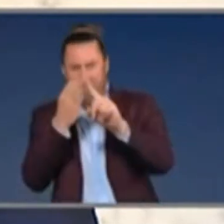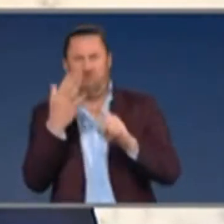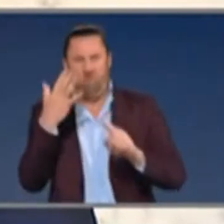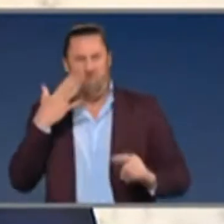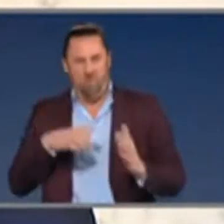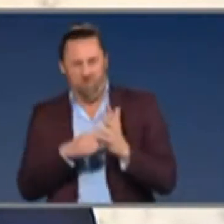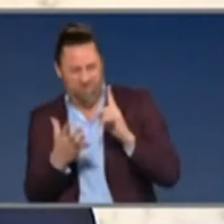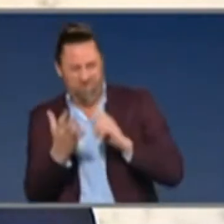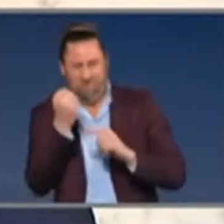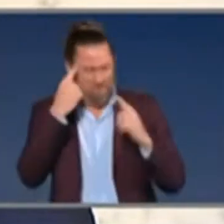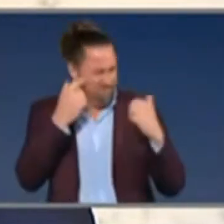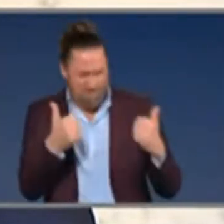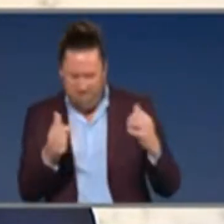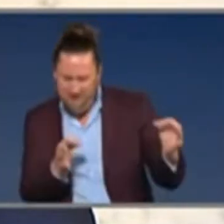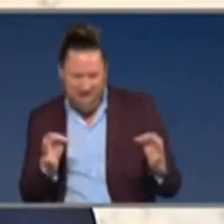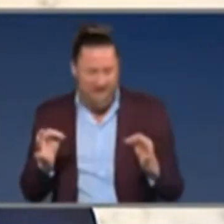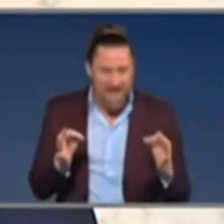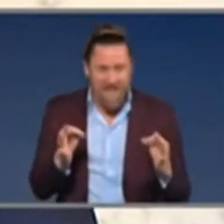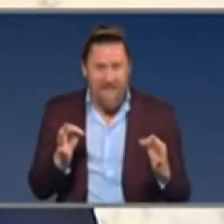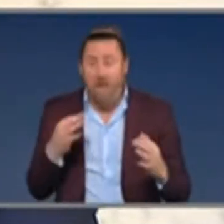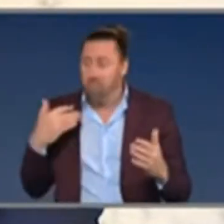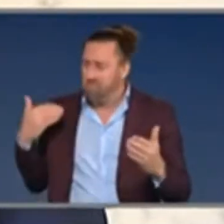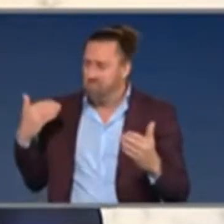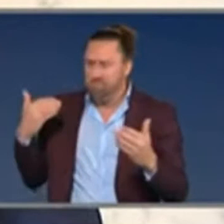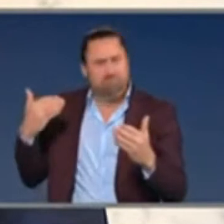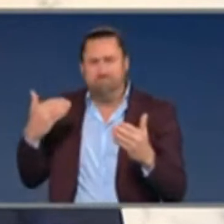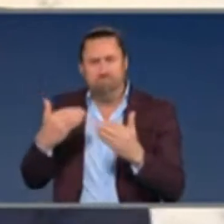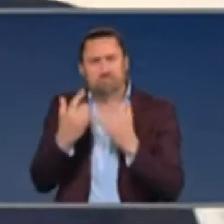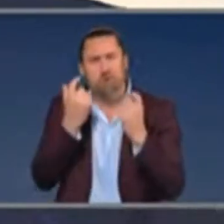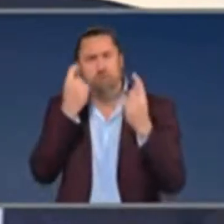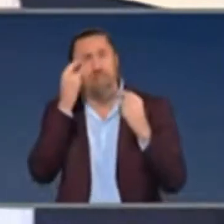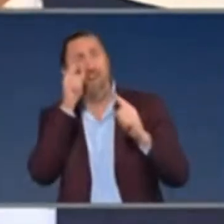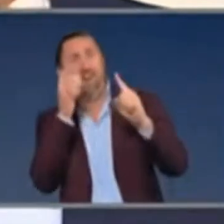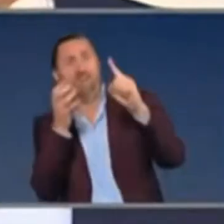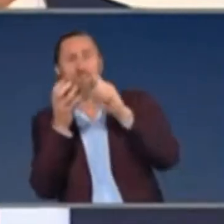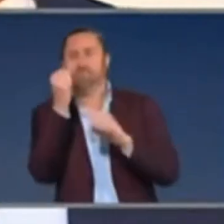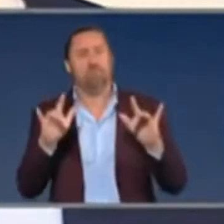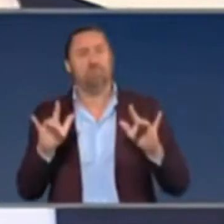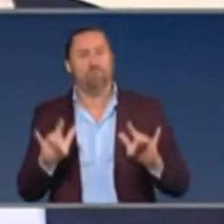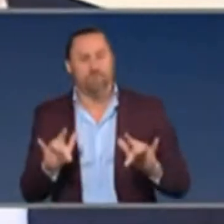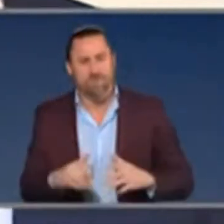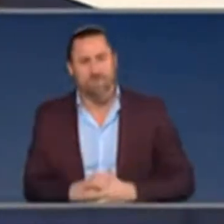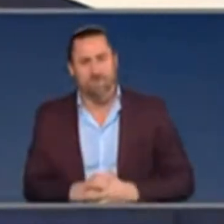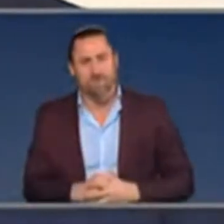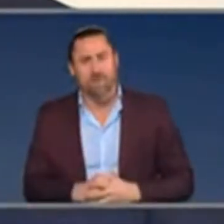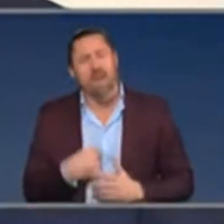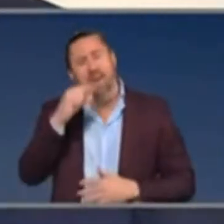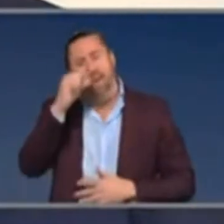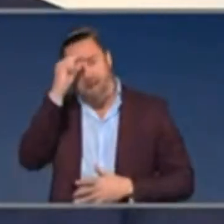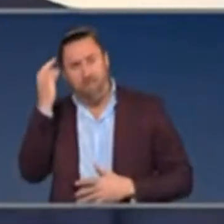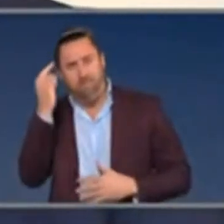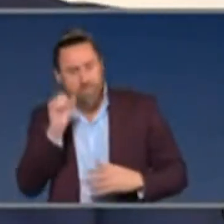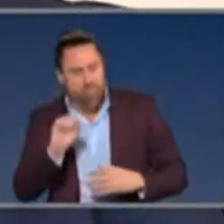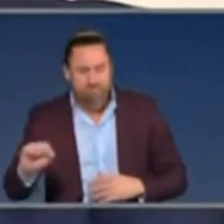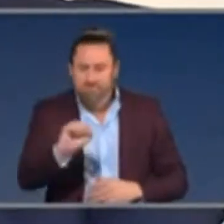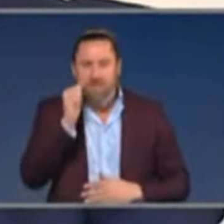were never achieved in the way that we had aspired to reach in the way of improving the lives of